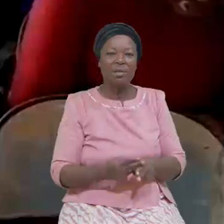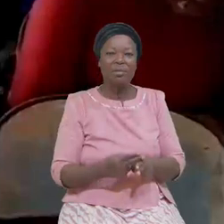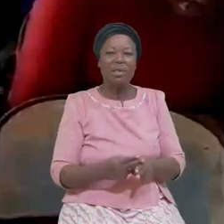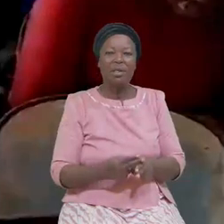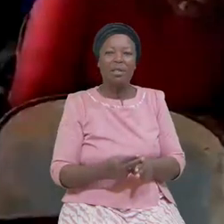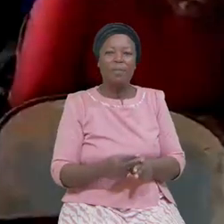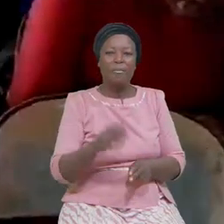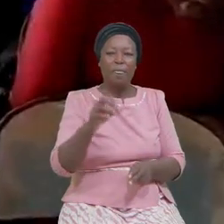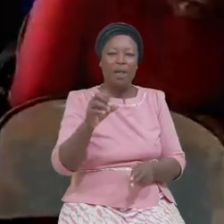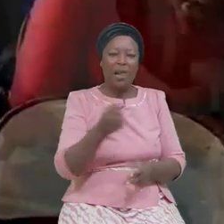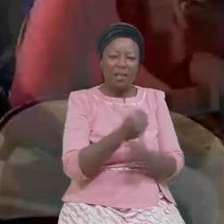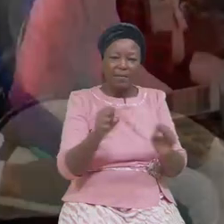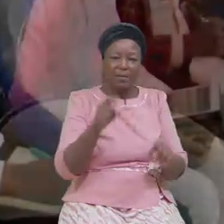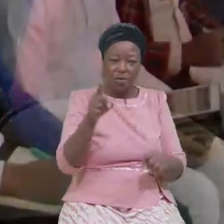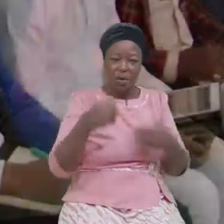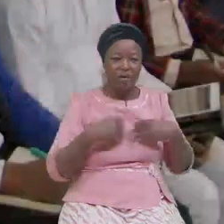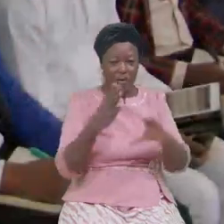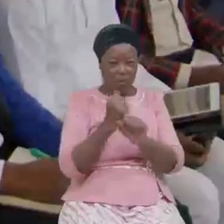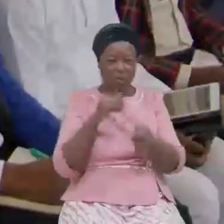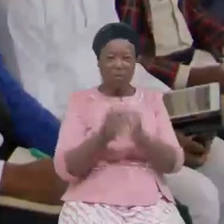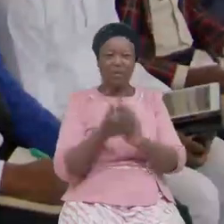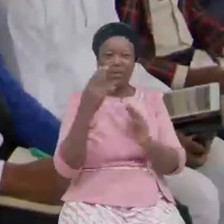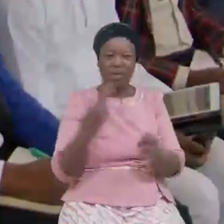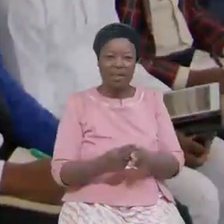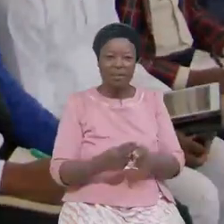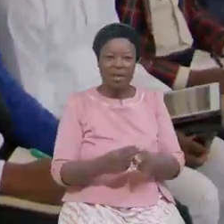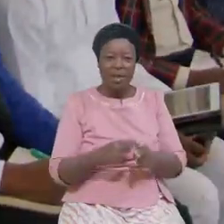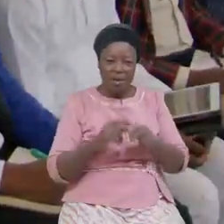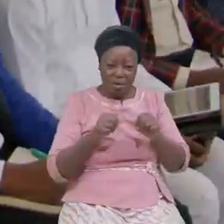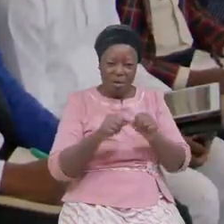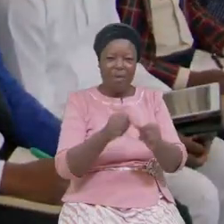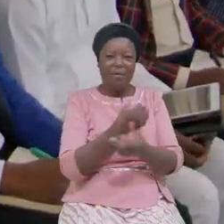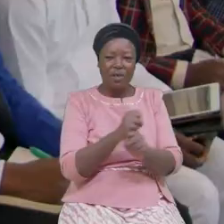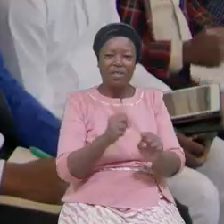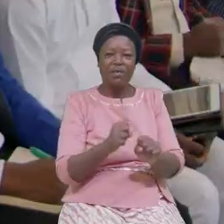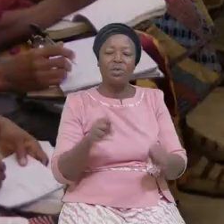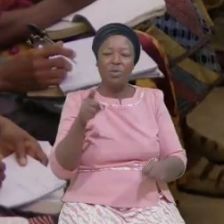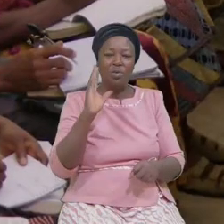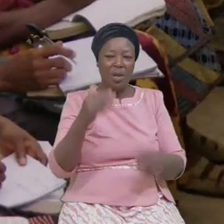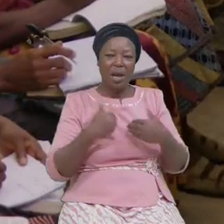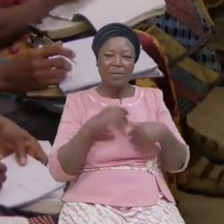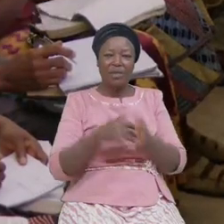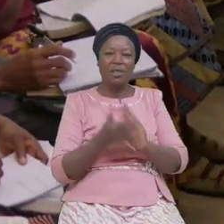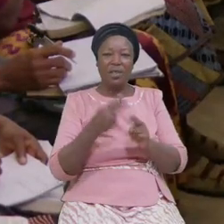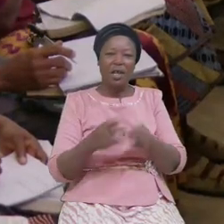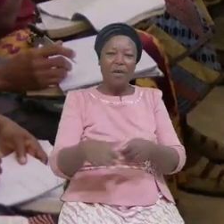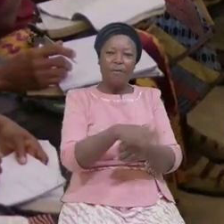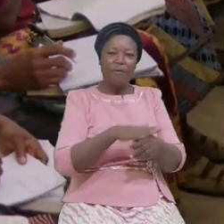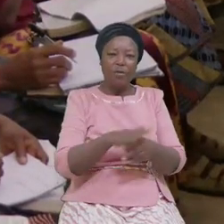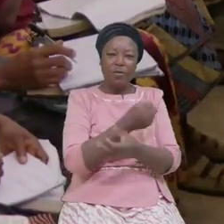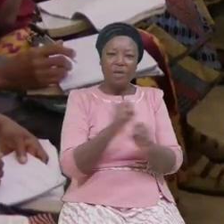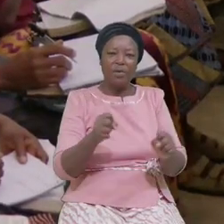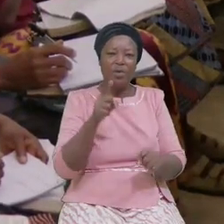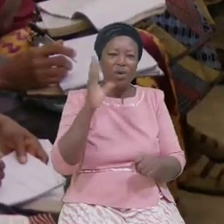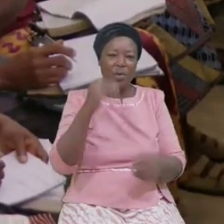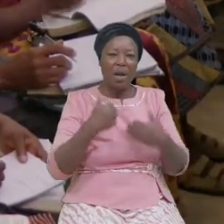Salvation you have got. Further salvation you will have. Full salvation you